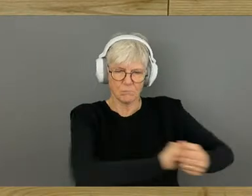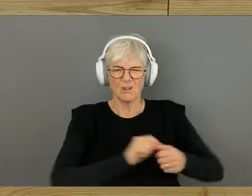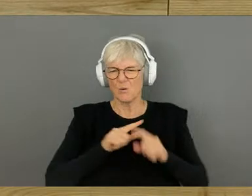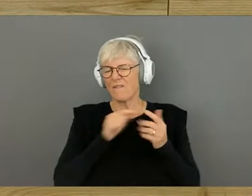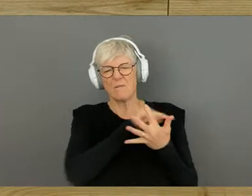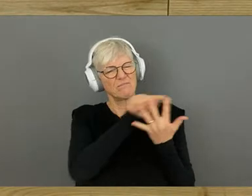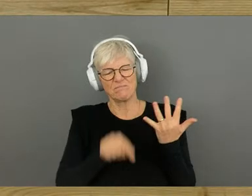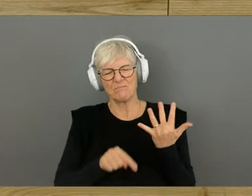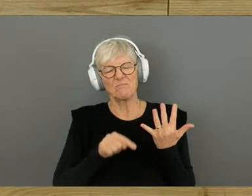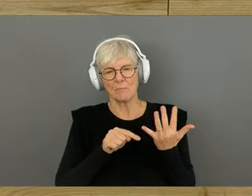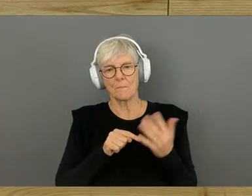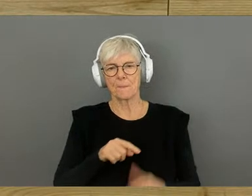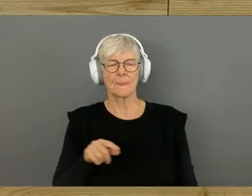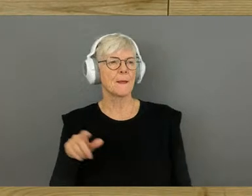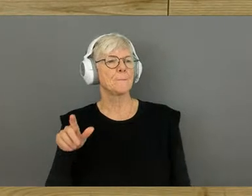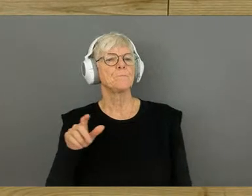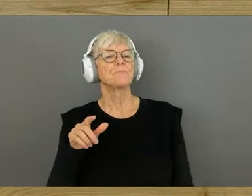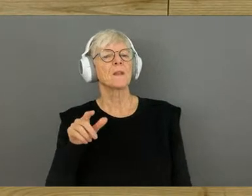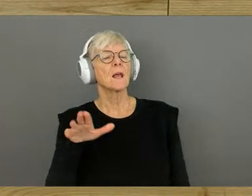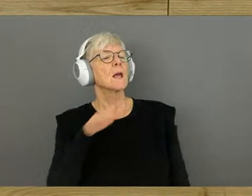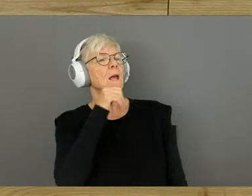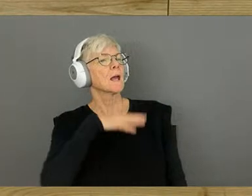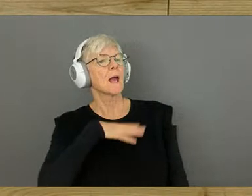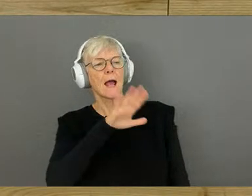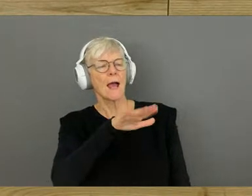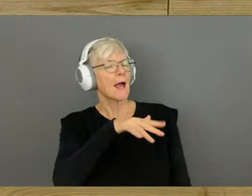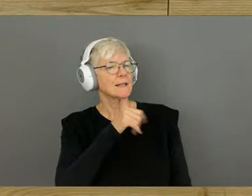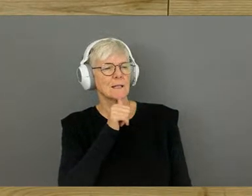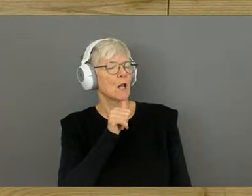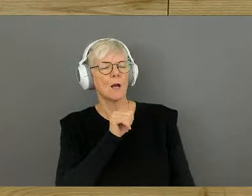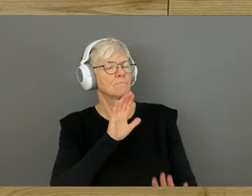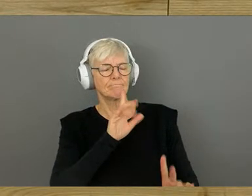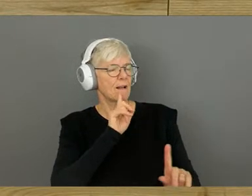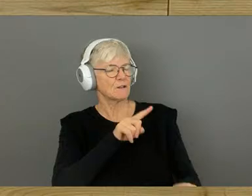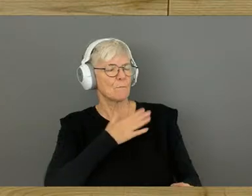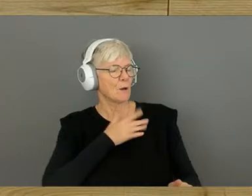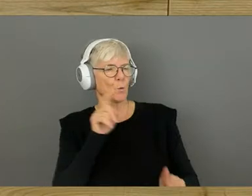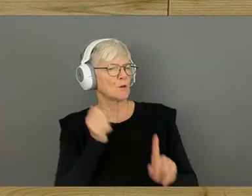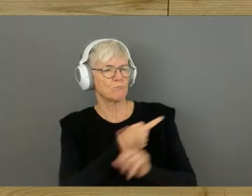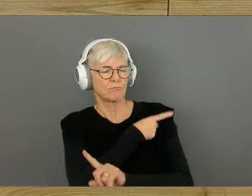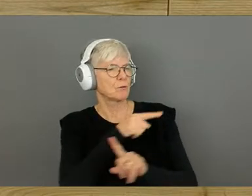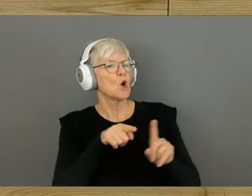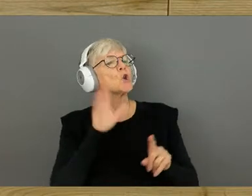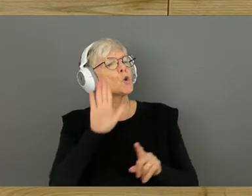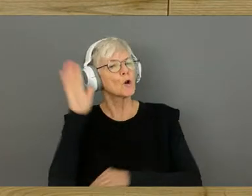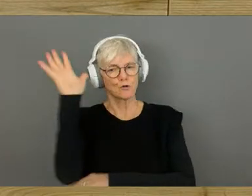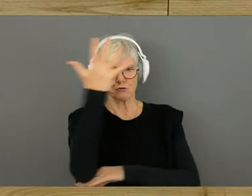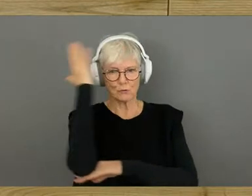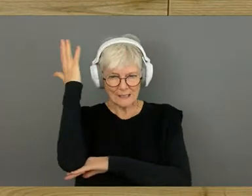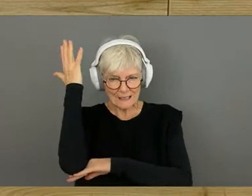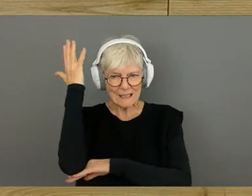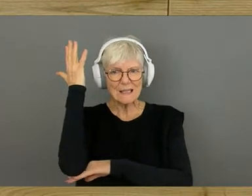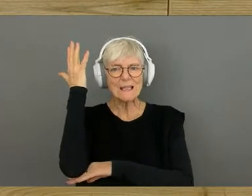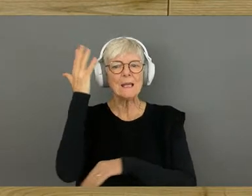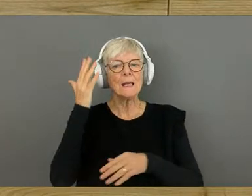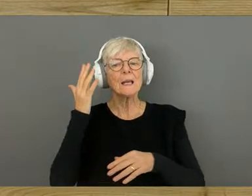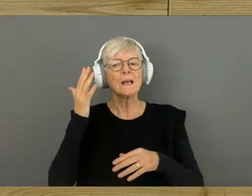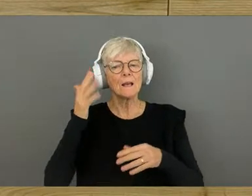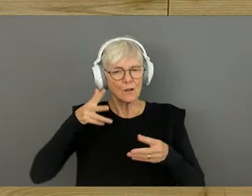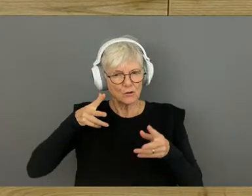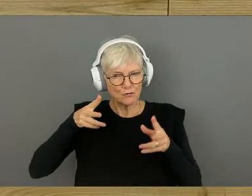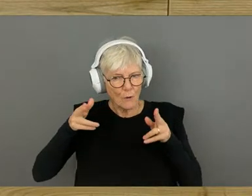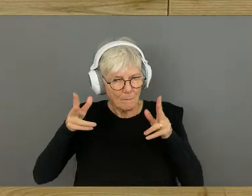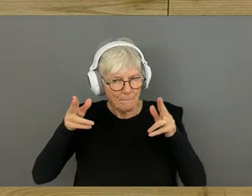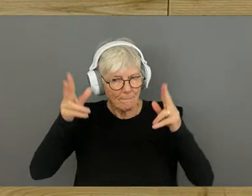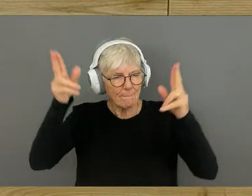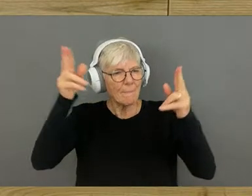That didn't answer my question. You did have, your tree trimming budget has been cut, hasn't it? Well, this